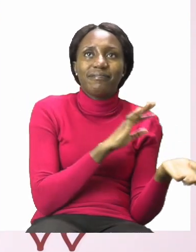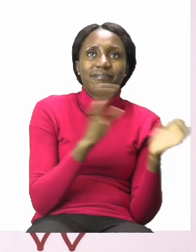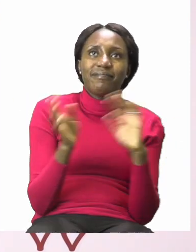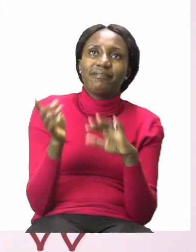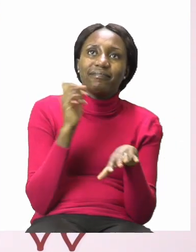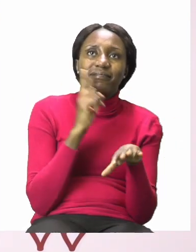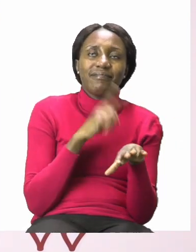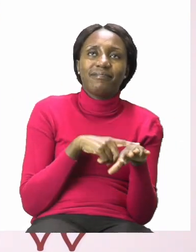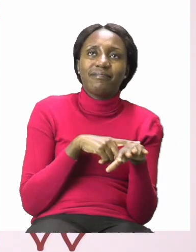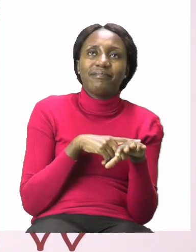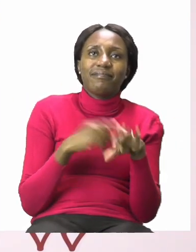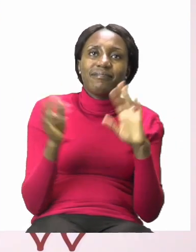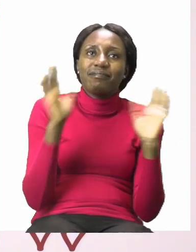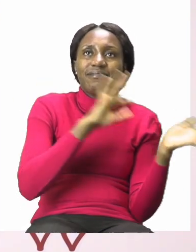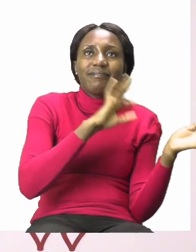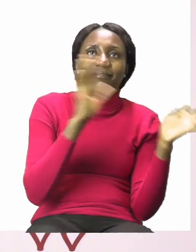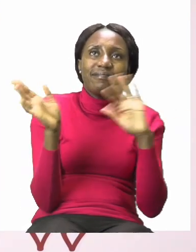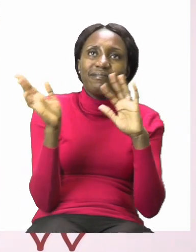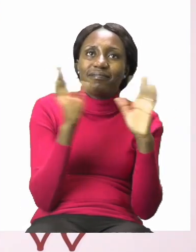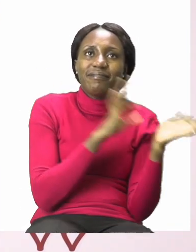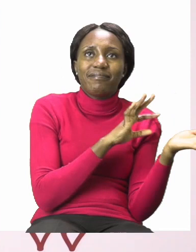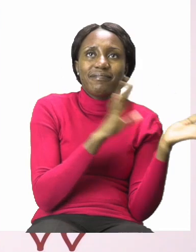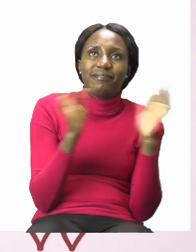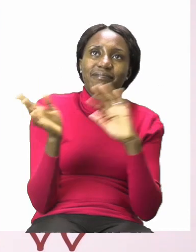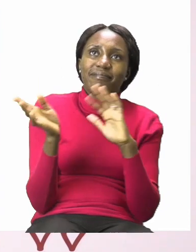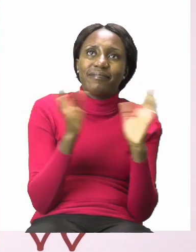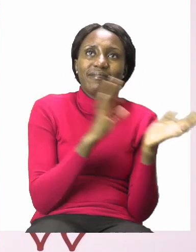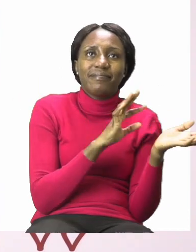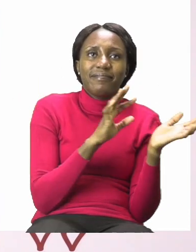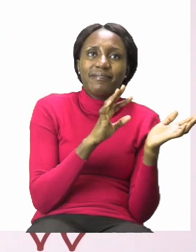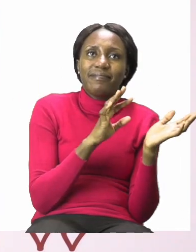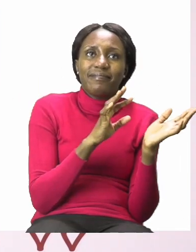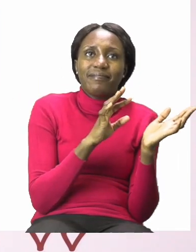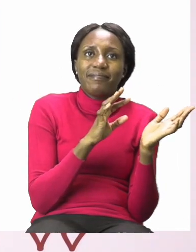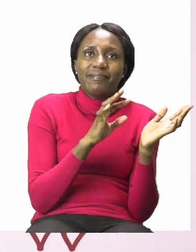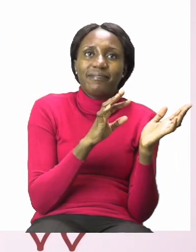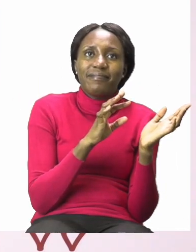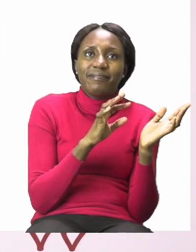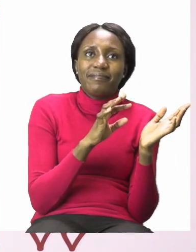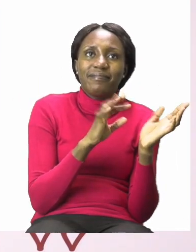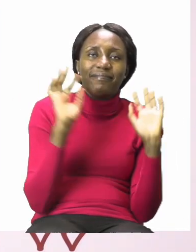goodbye. It's time to say goodbye.